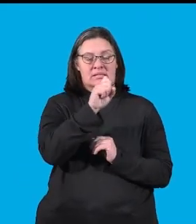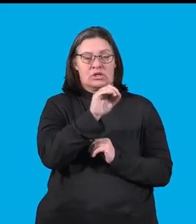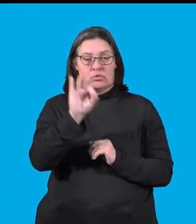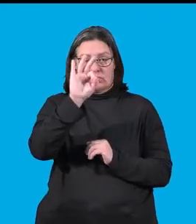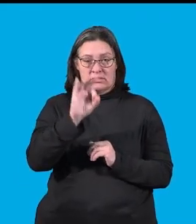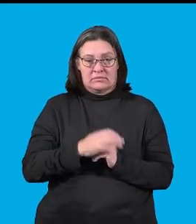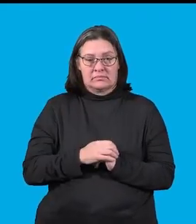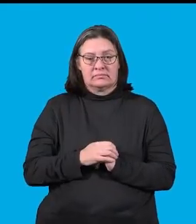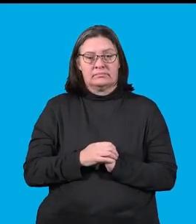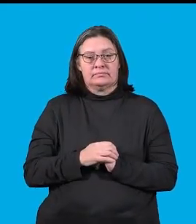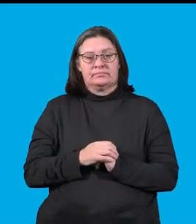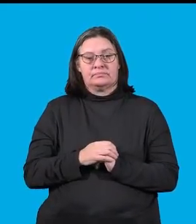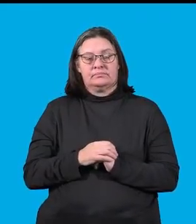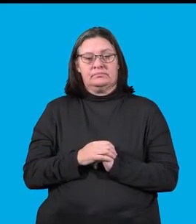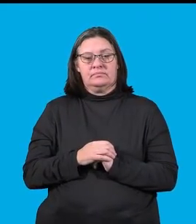x cubed